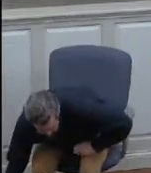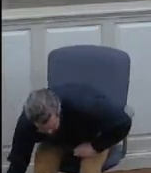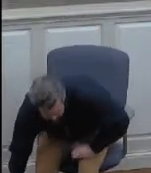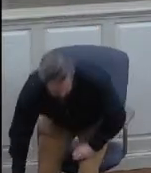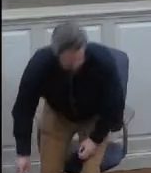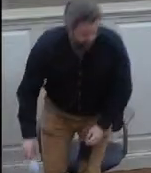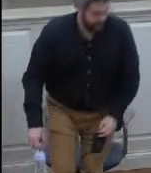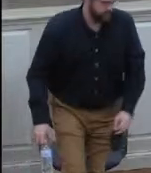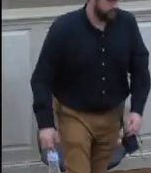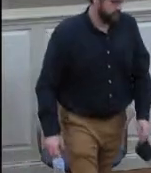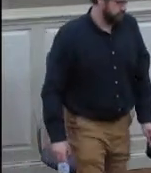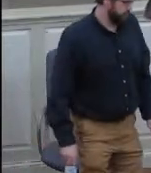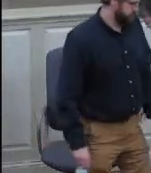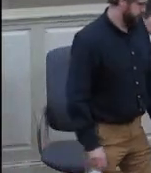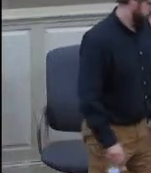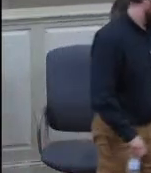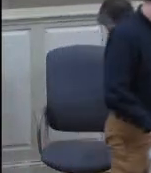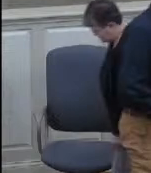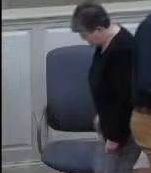Ms. Holland?